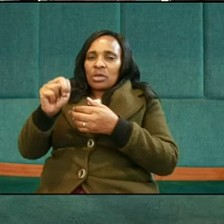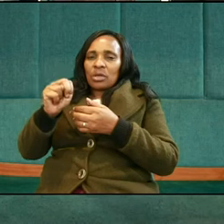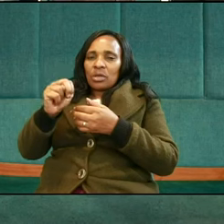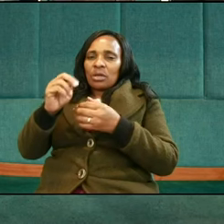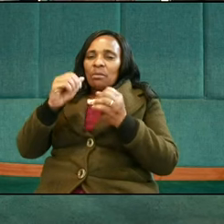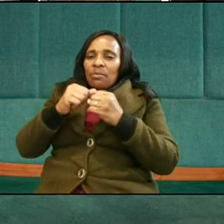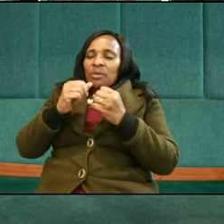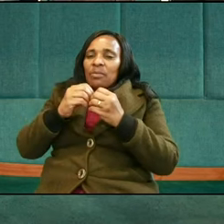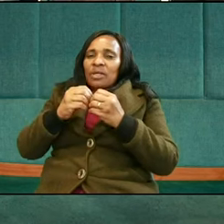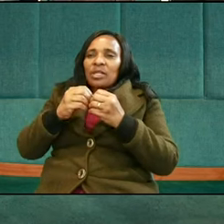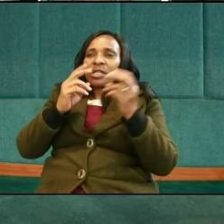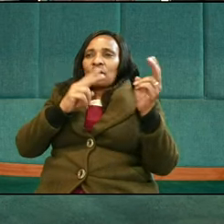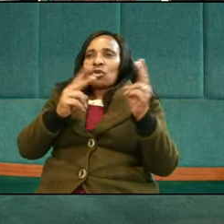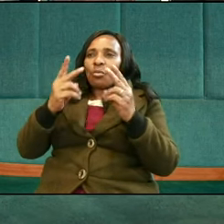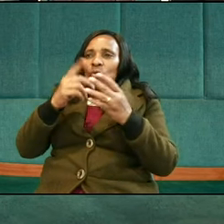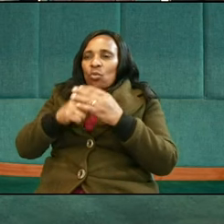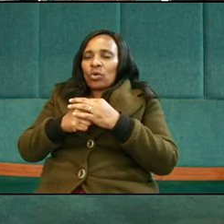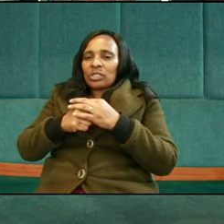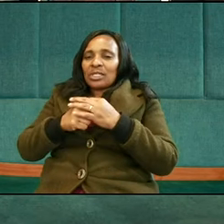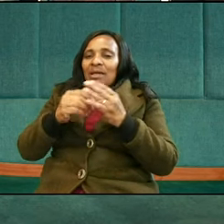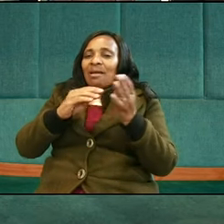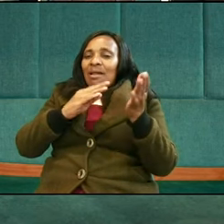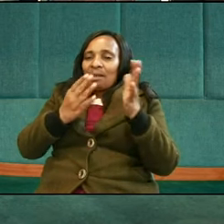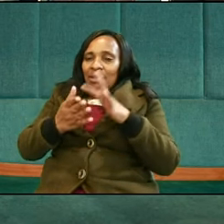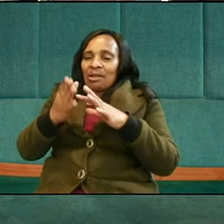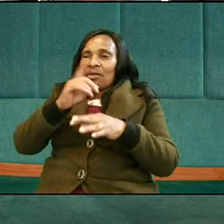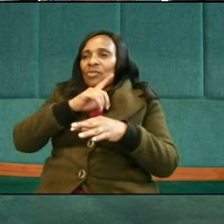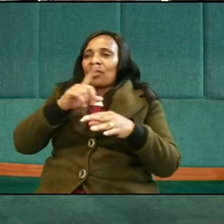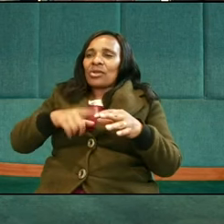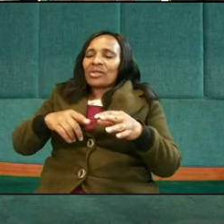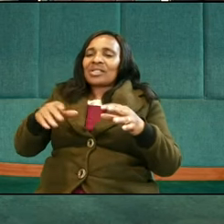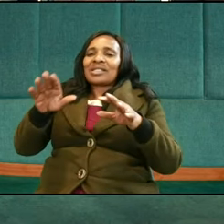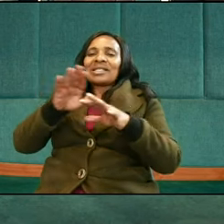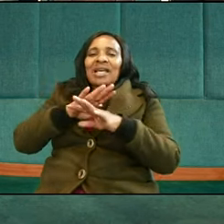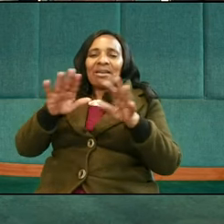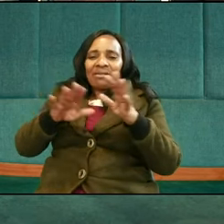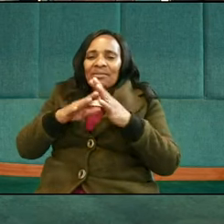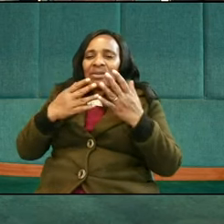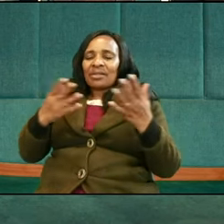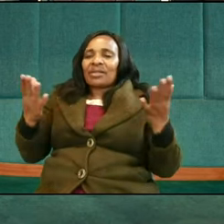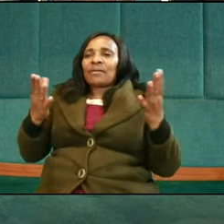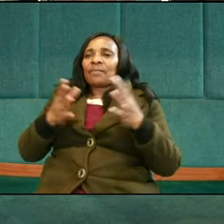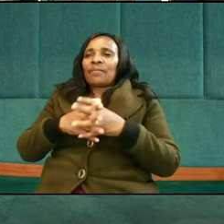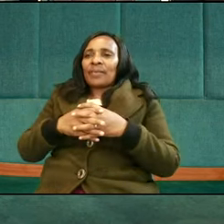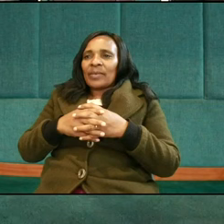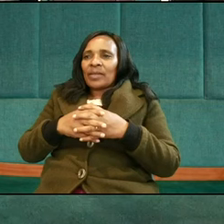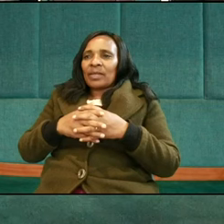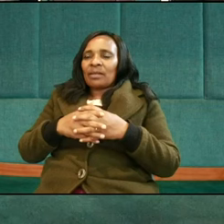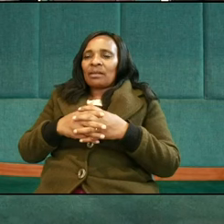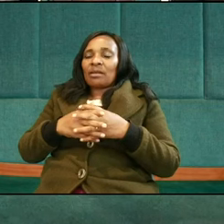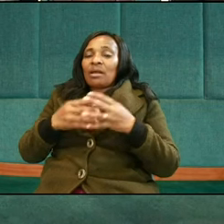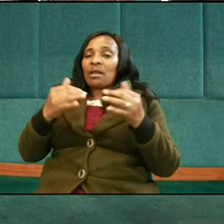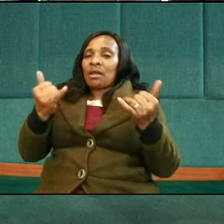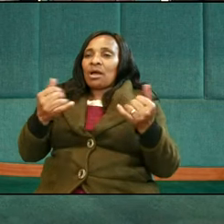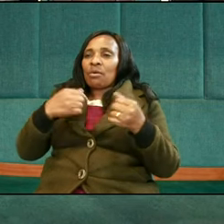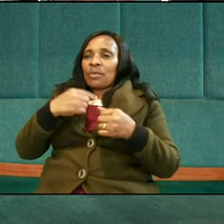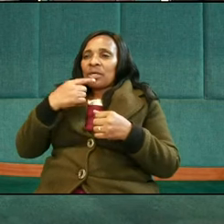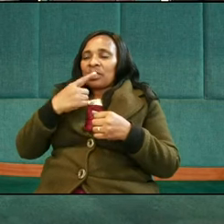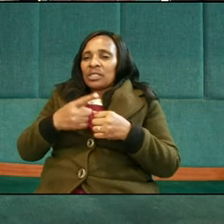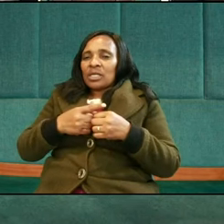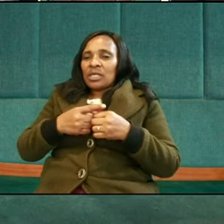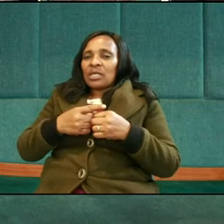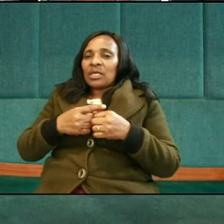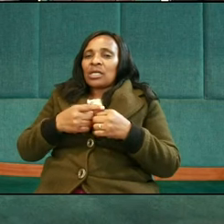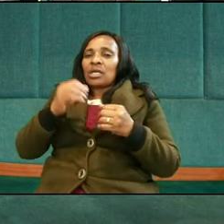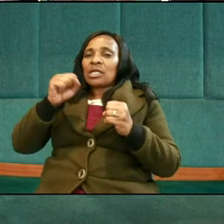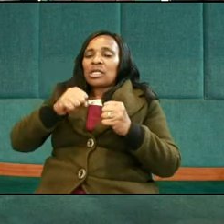the most obvious, lean on the Lord in every matter. Amen. Amen. And I would say, I would read the Did You